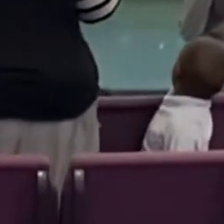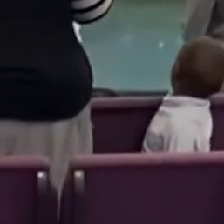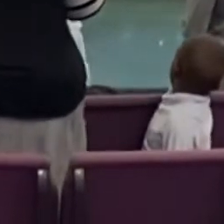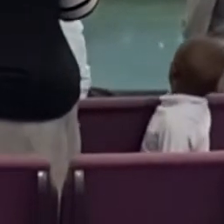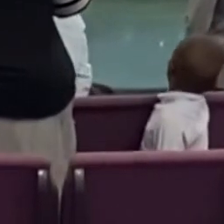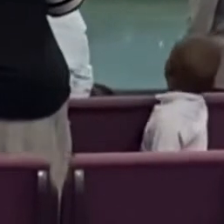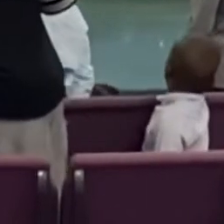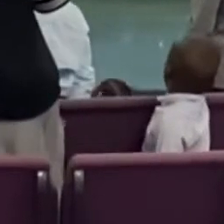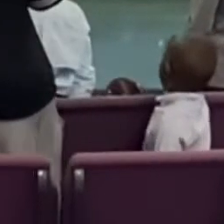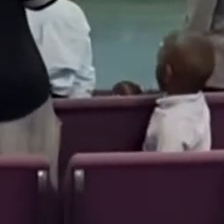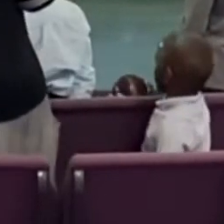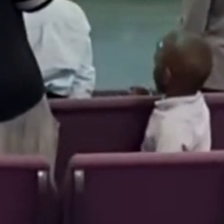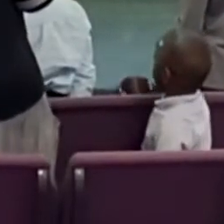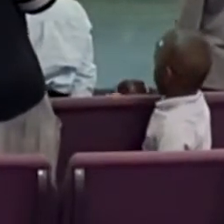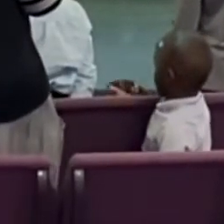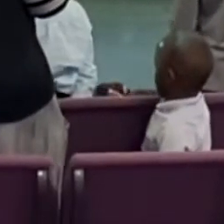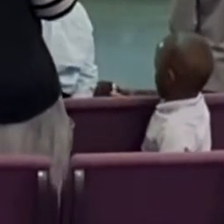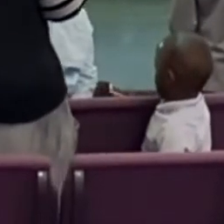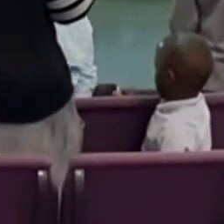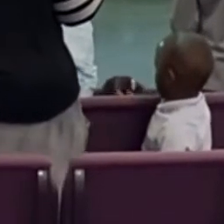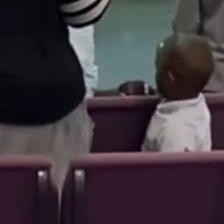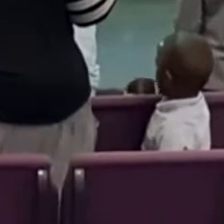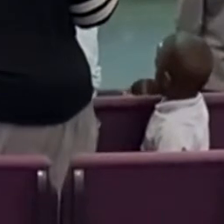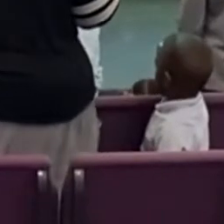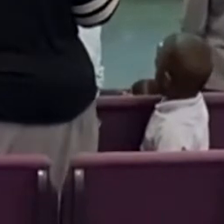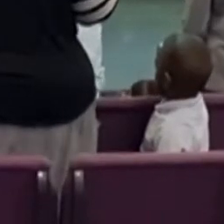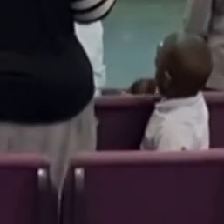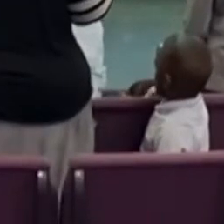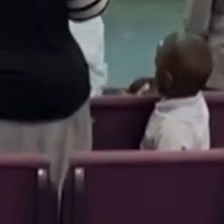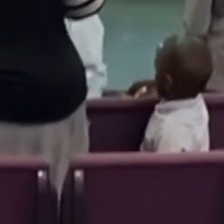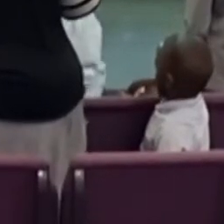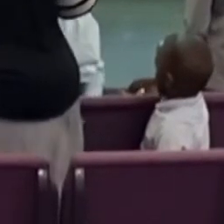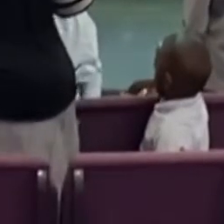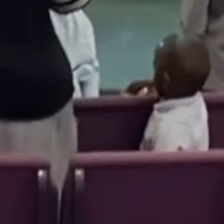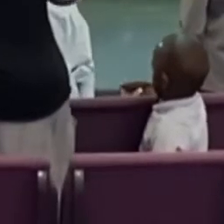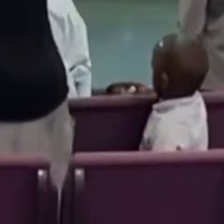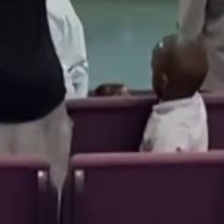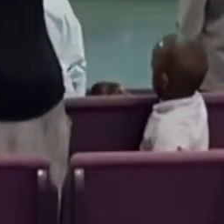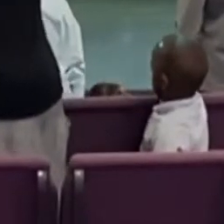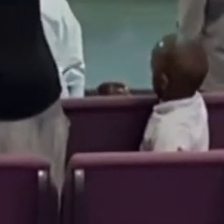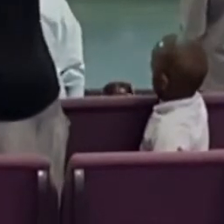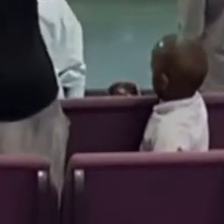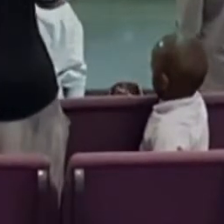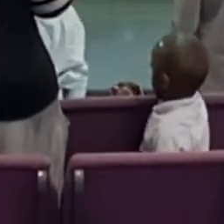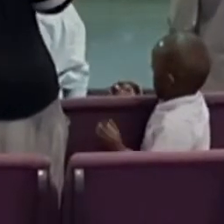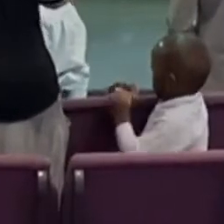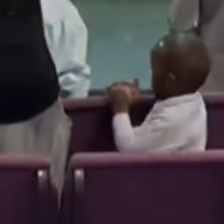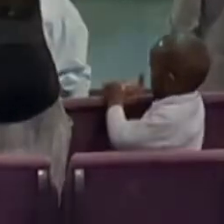Hallelujah.